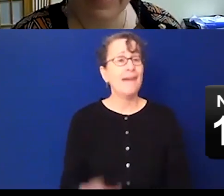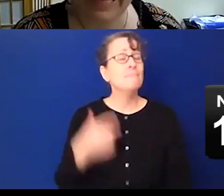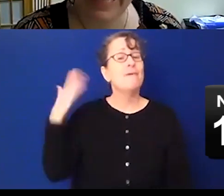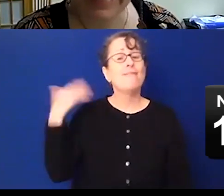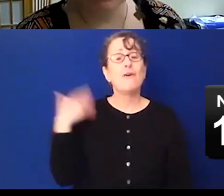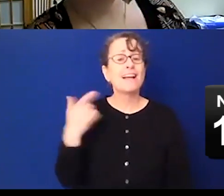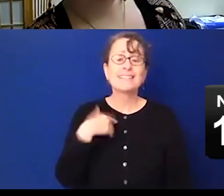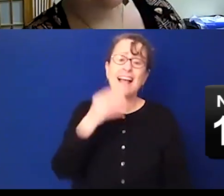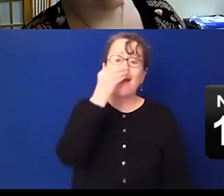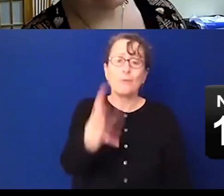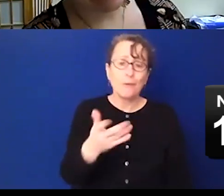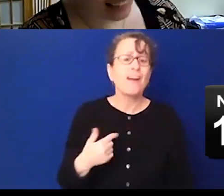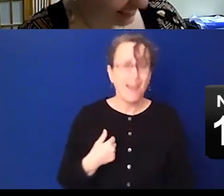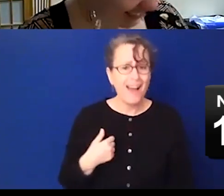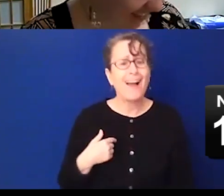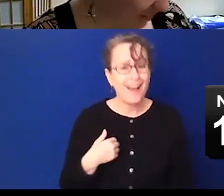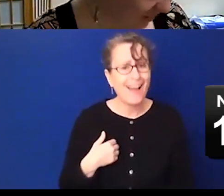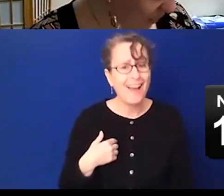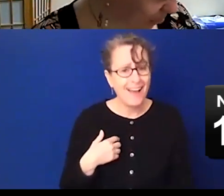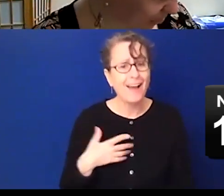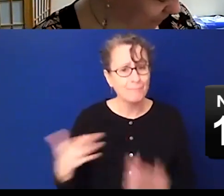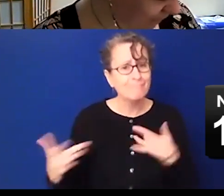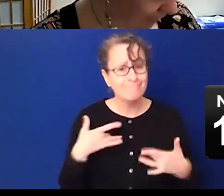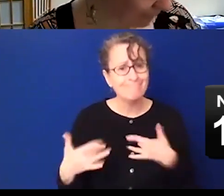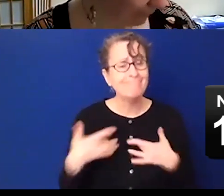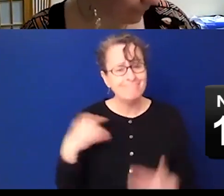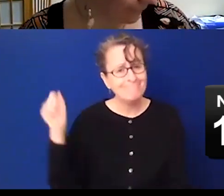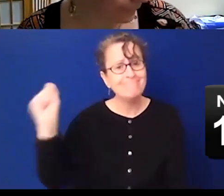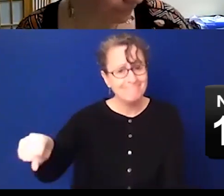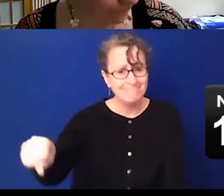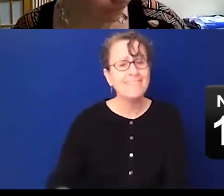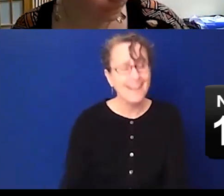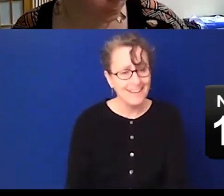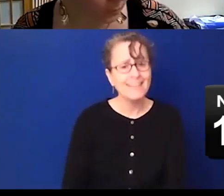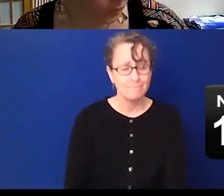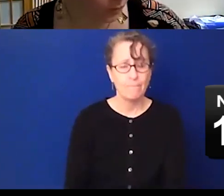because clearly now I care.